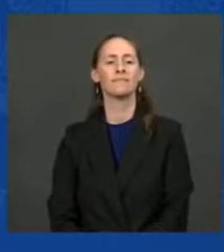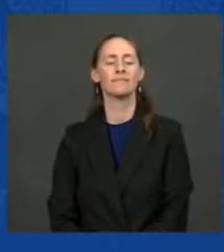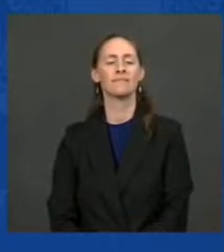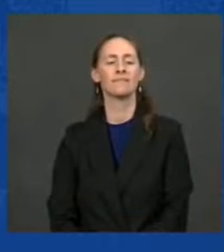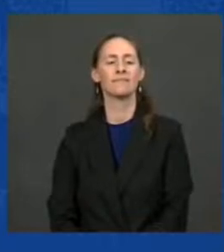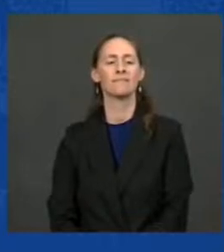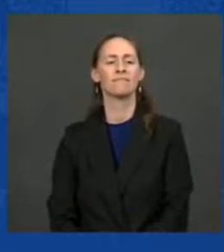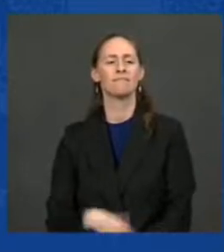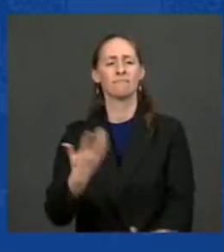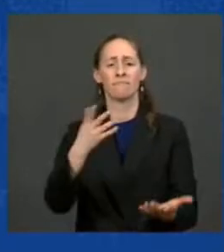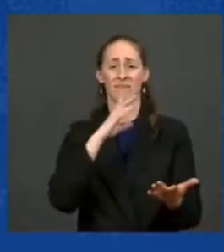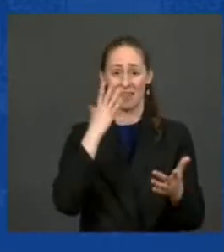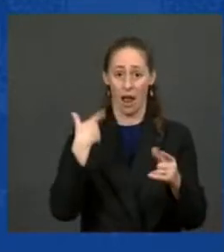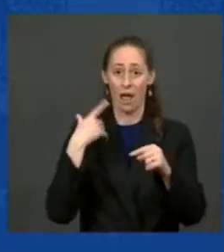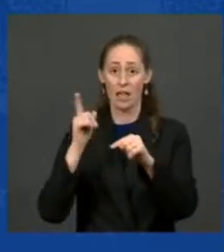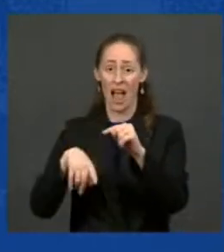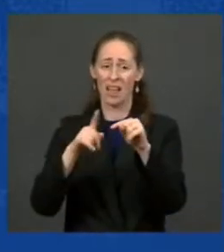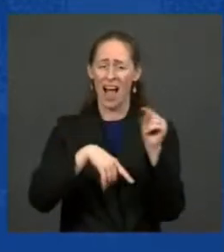we can't do this.